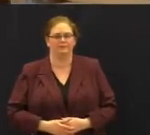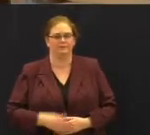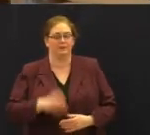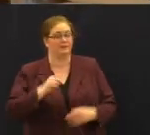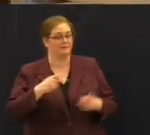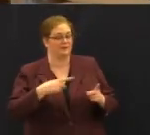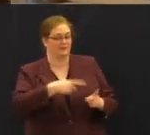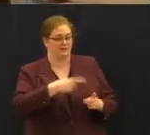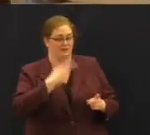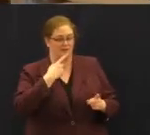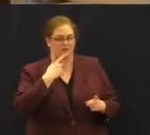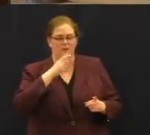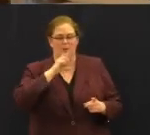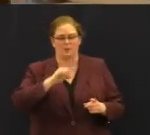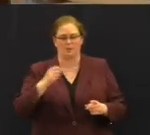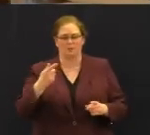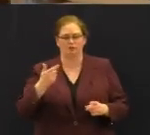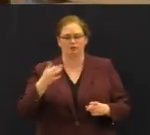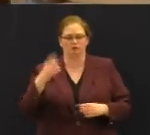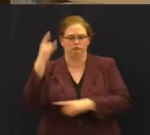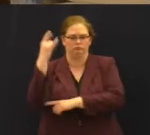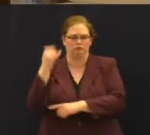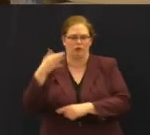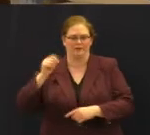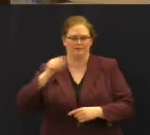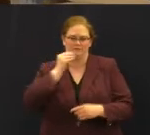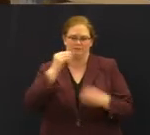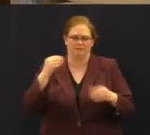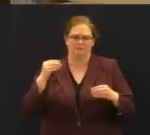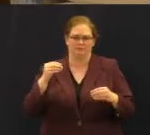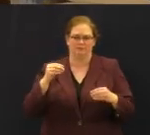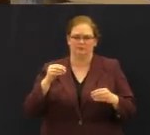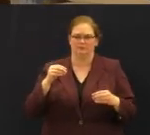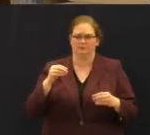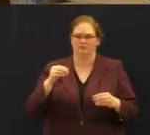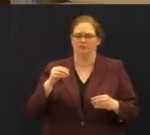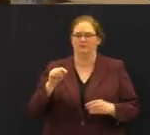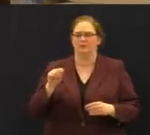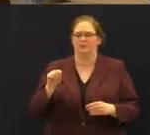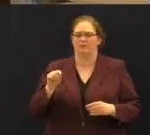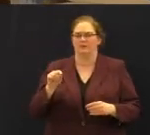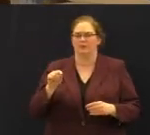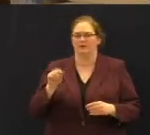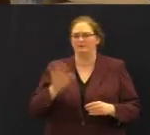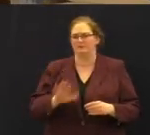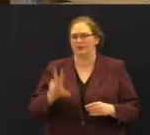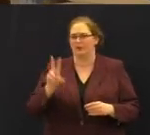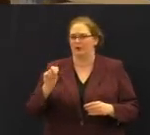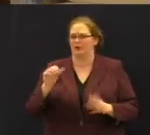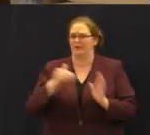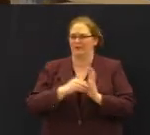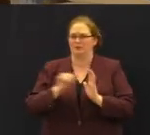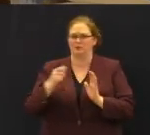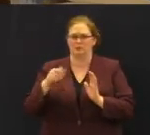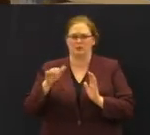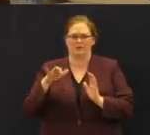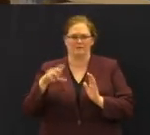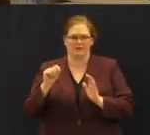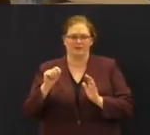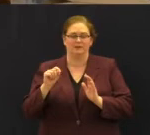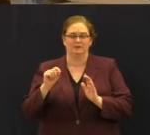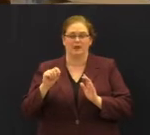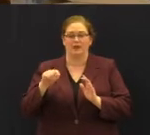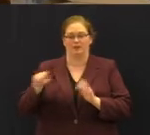Margie mentioned, was the old Giant down on York Road in Jamison, Warwick area. It's about 30,000 square feet that they're going to be